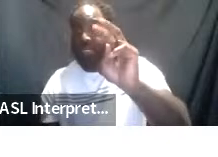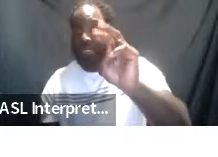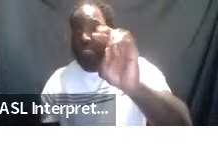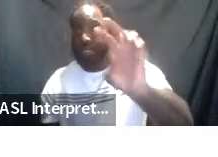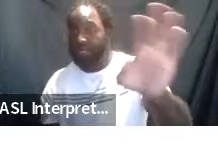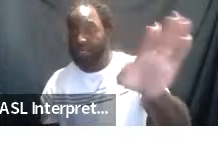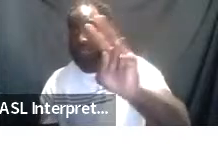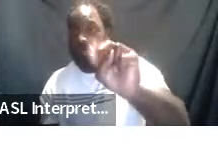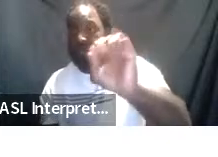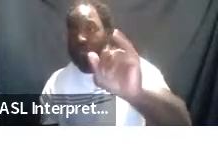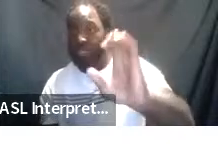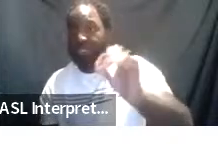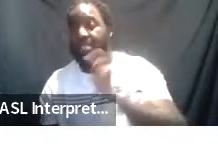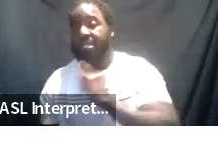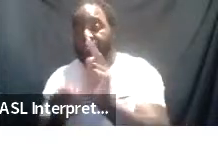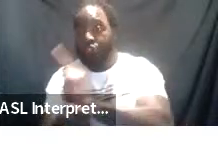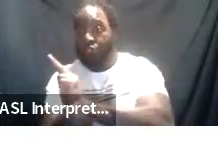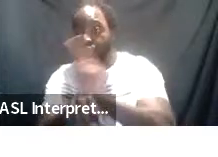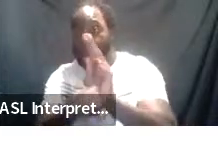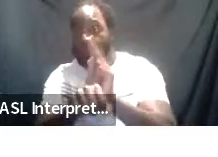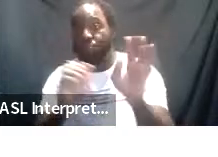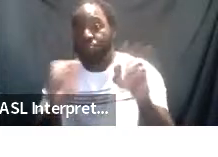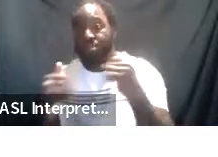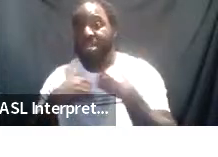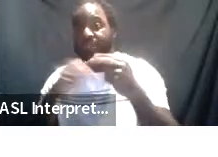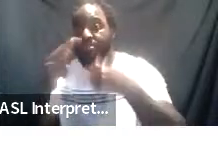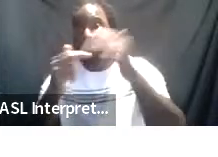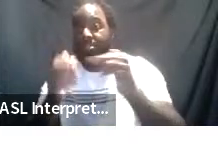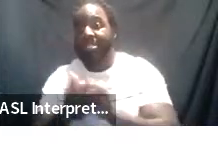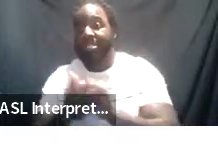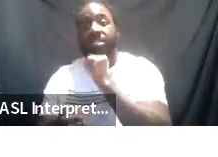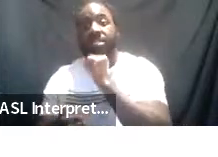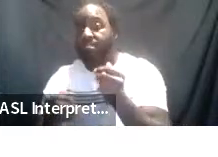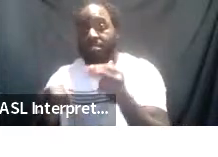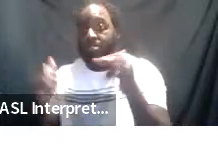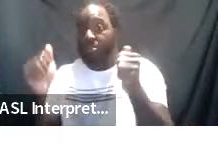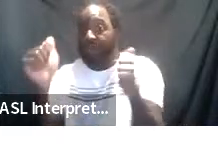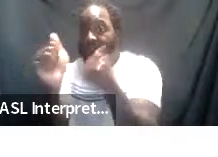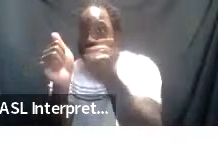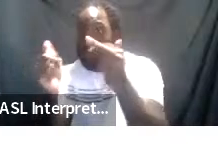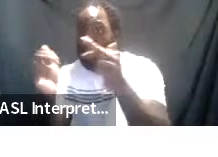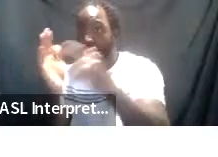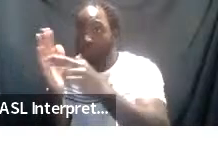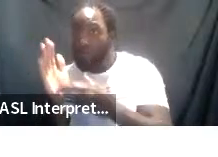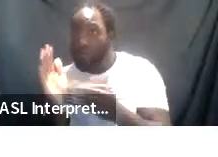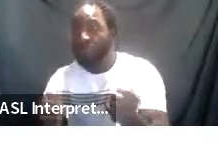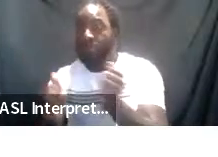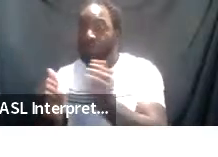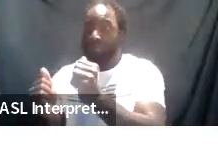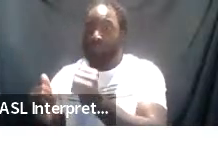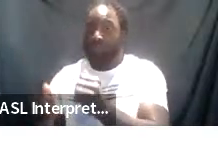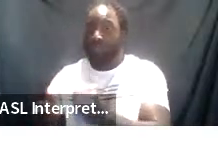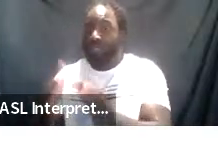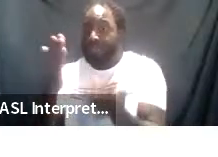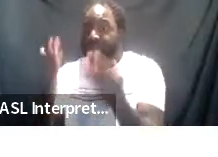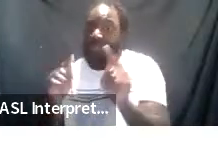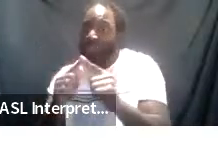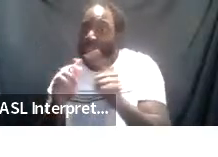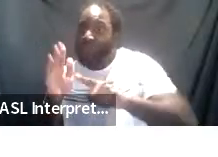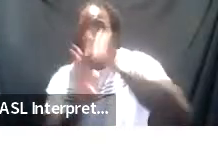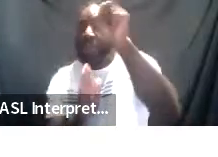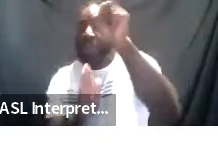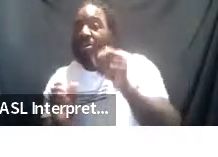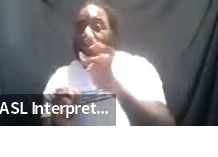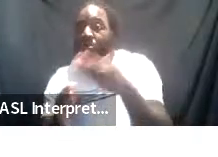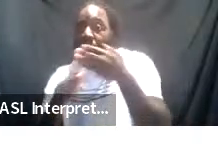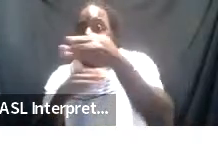useful when you have a building that does not comply in one way or another with the existing zoning. Maybe it's too tall, maybe it's overbuilt or